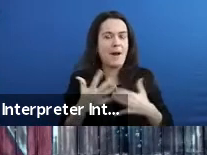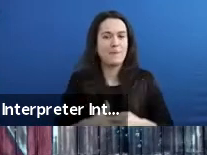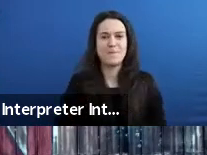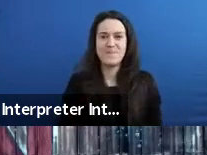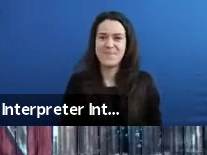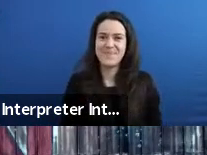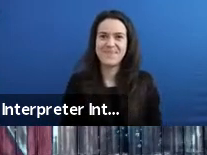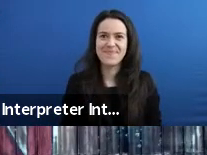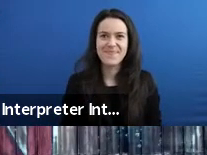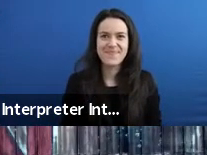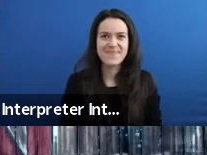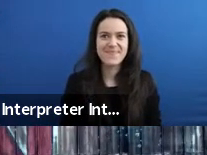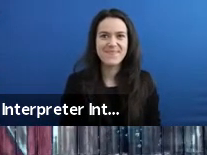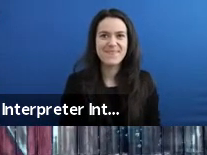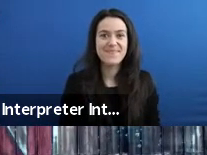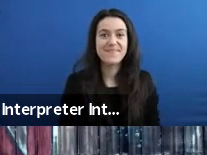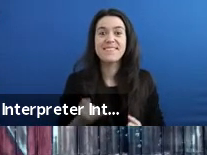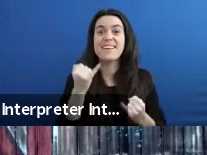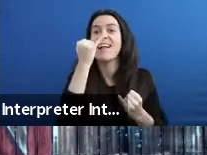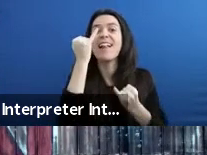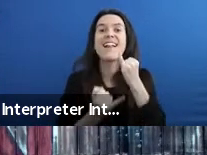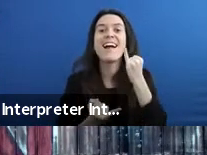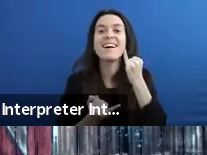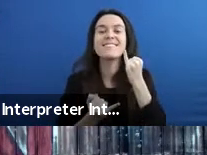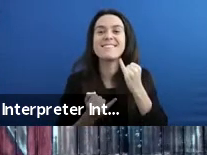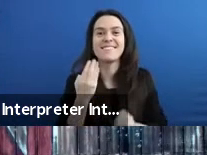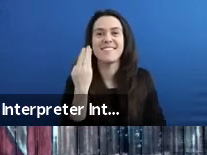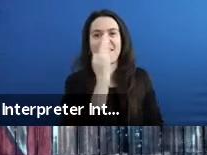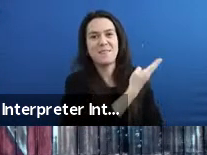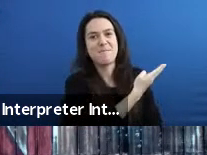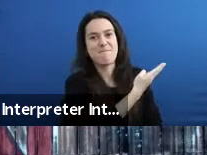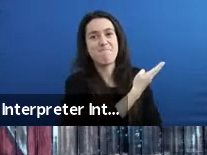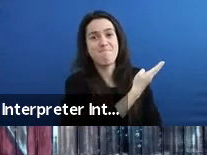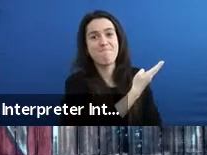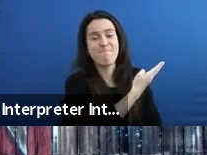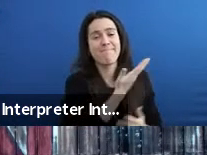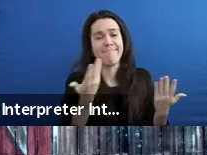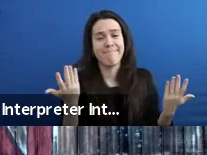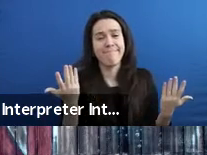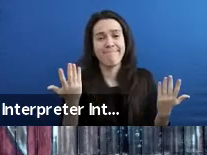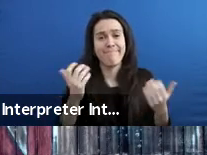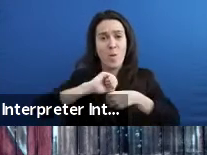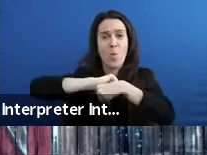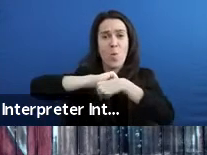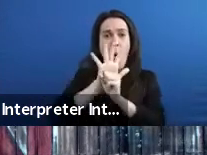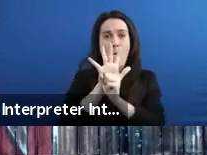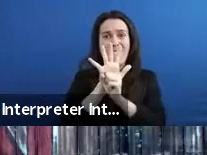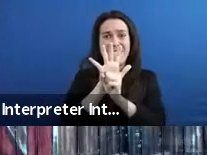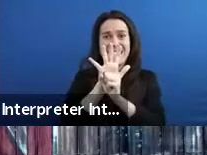And finally, the famous impact of the COVID-19 on the theater